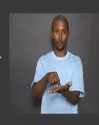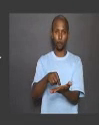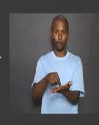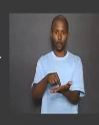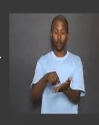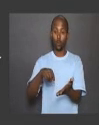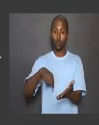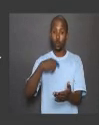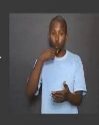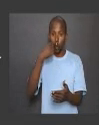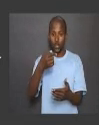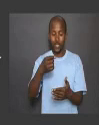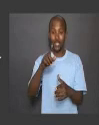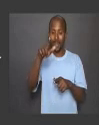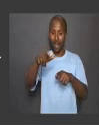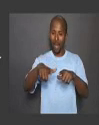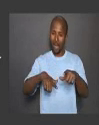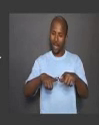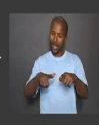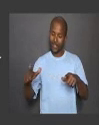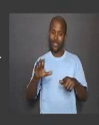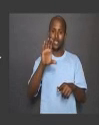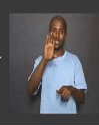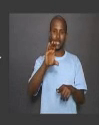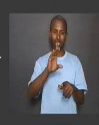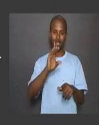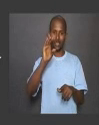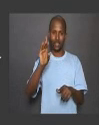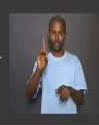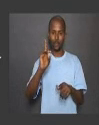will call this line CD.